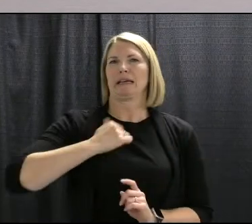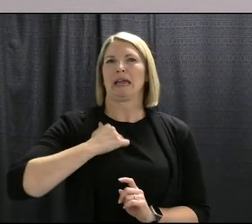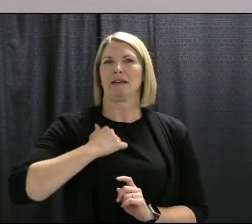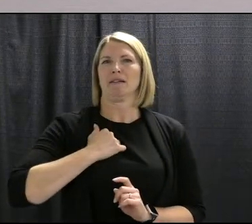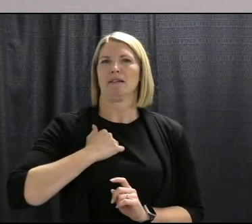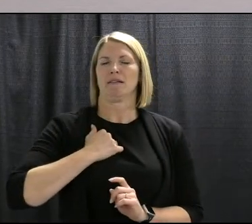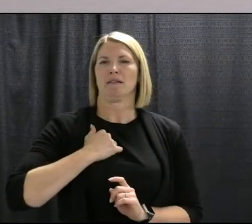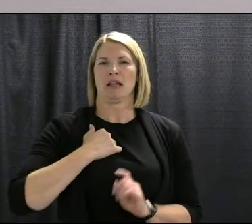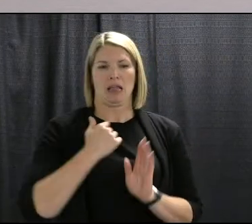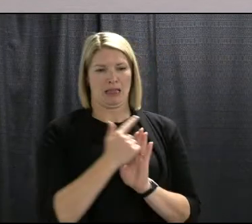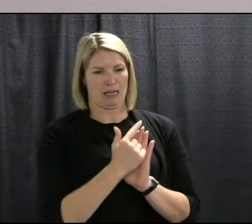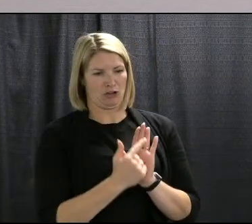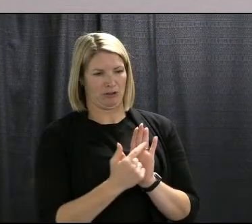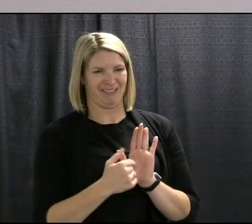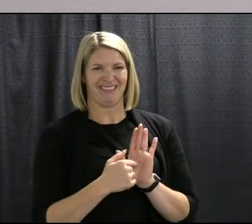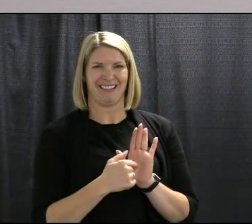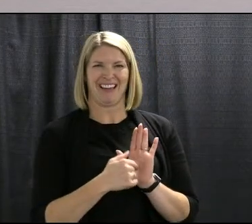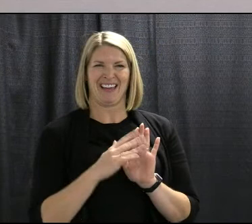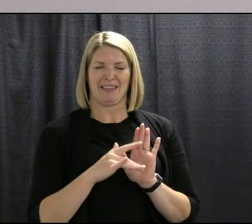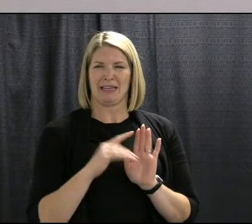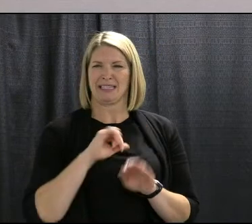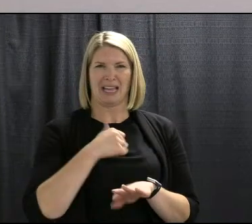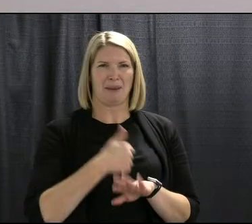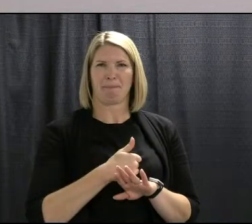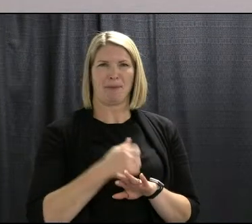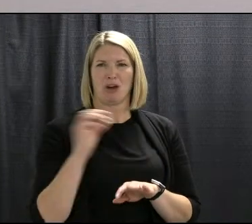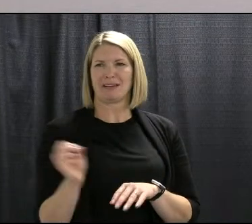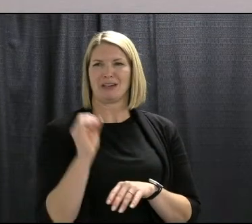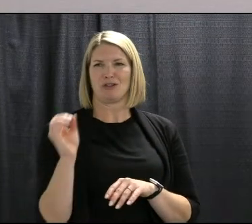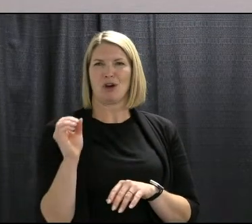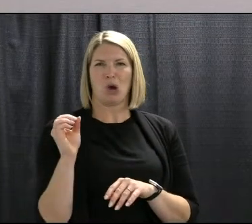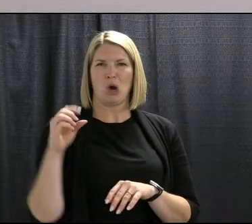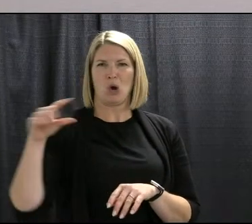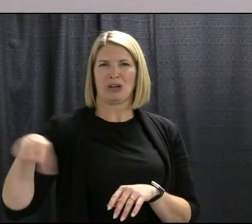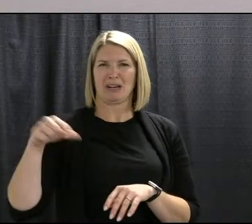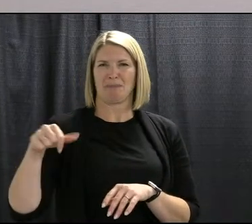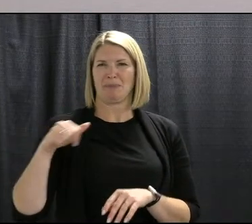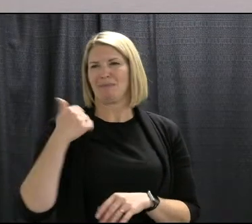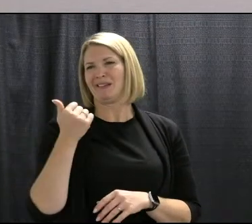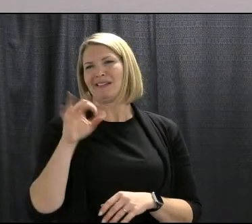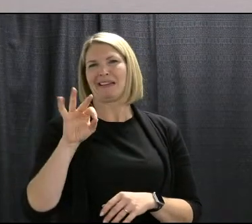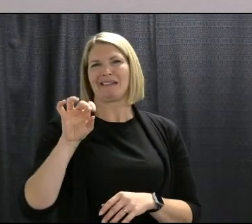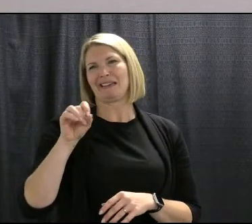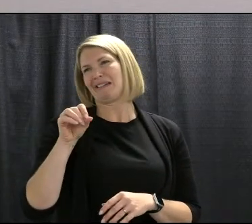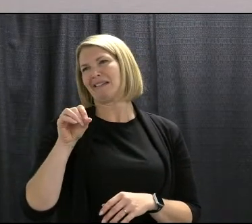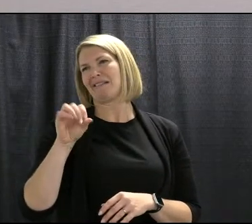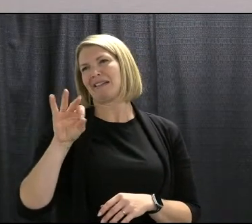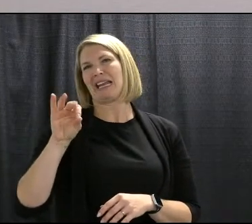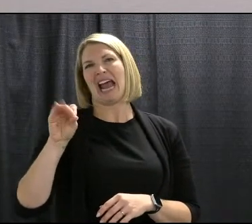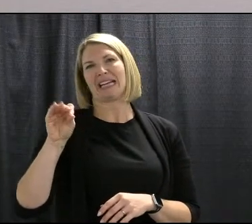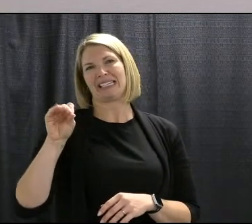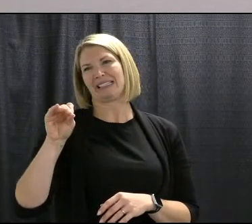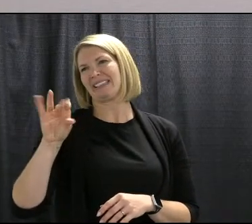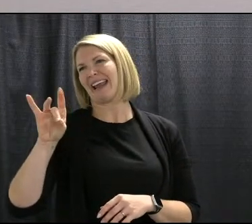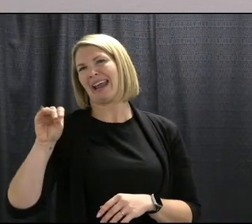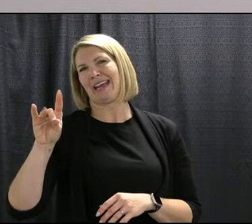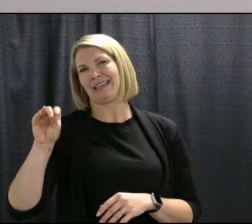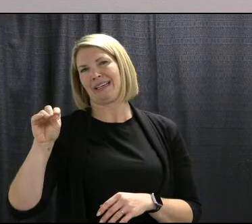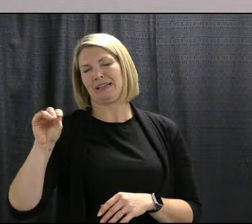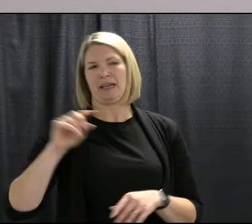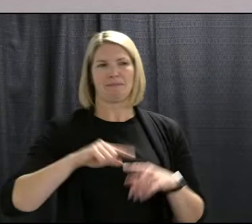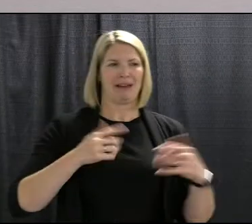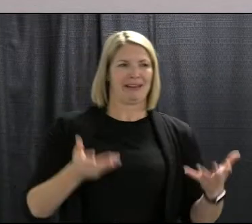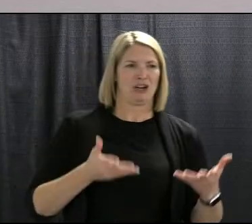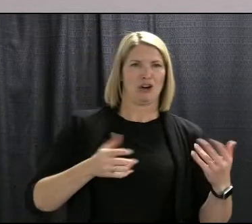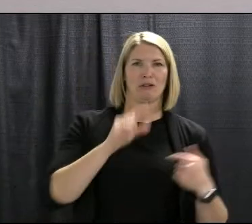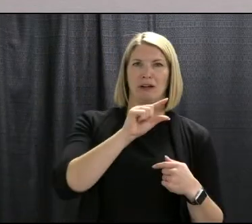goes further has existed in Ontario and Quebec since the 80s and 90s. Why not, the speed at which the government is